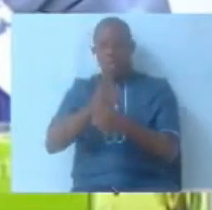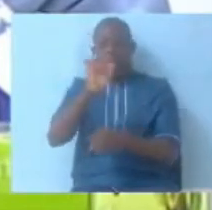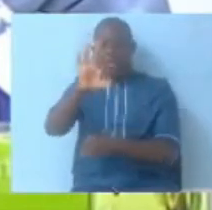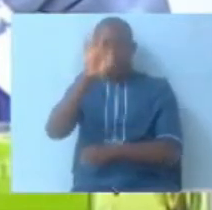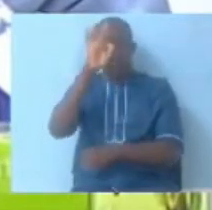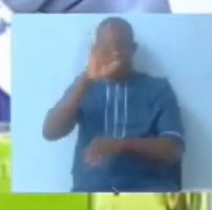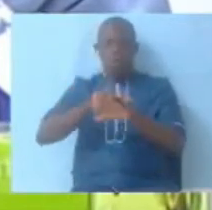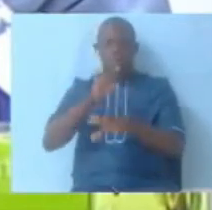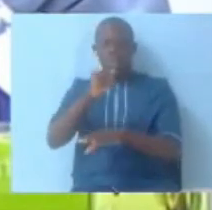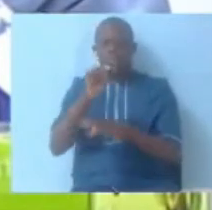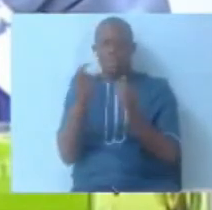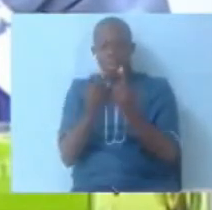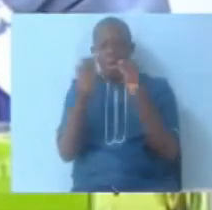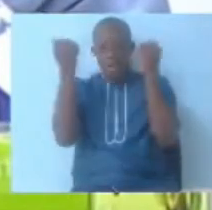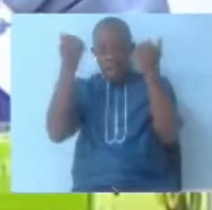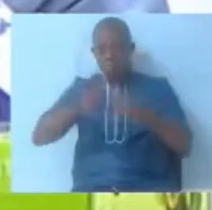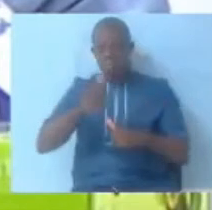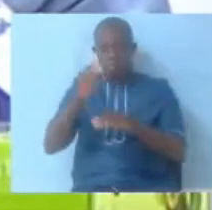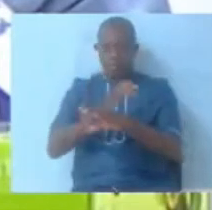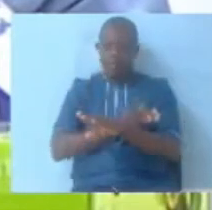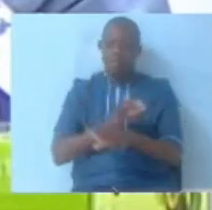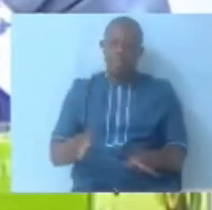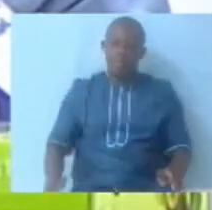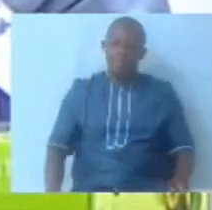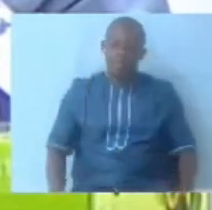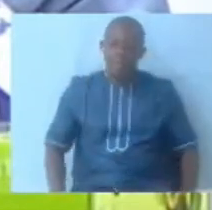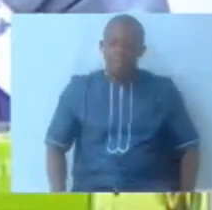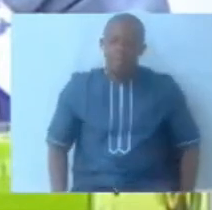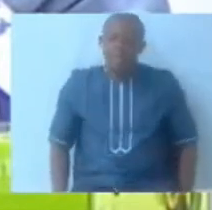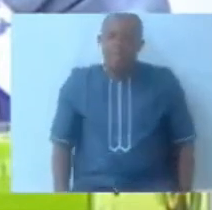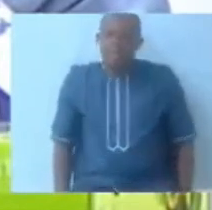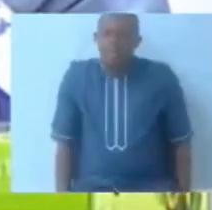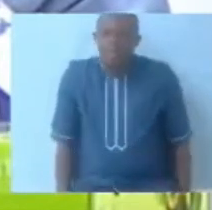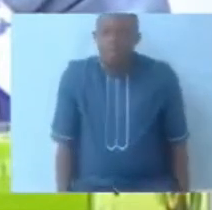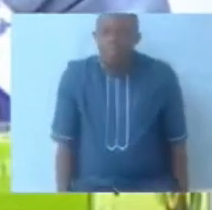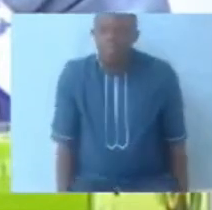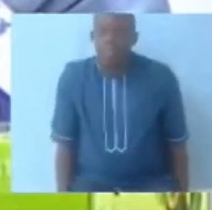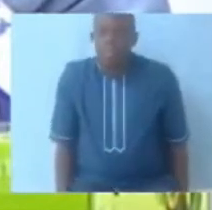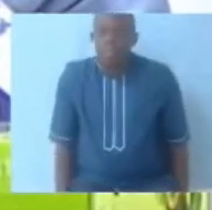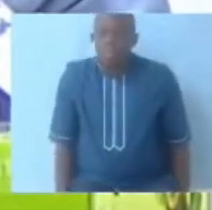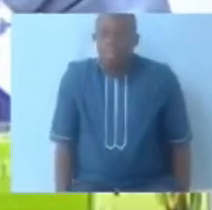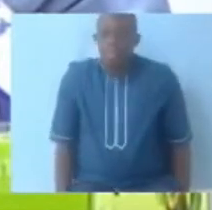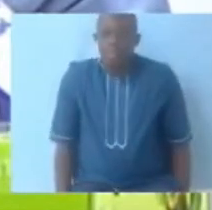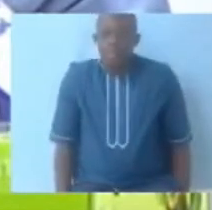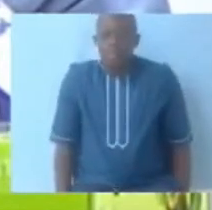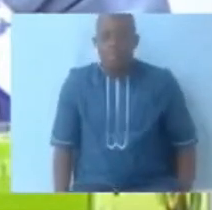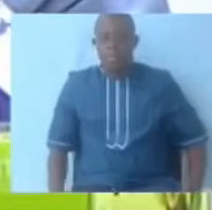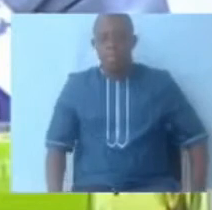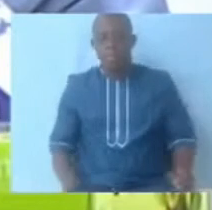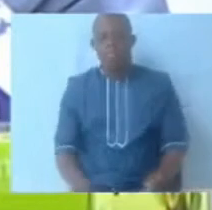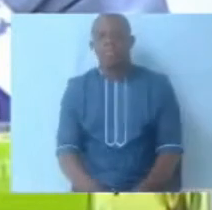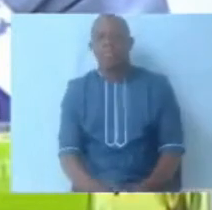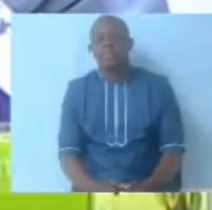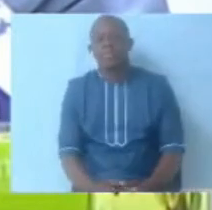kini ajube akonyi mbe men sita kunto katabula atenyim fonla memmo ko kunto kote alama nemani kafar